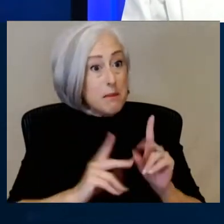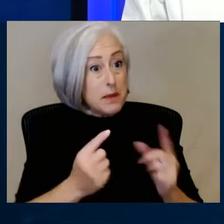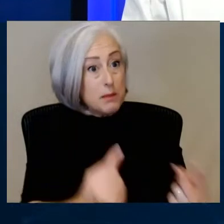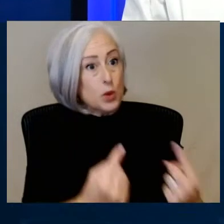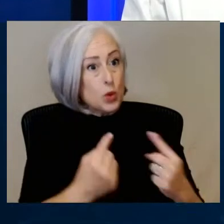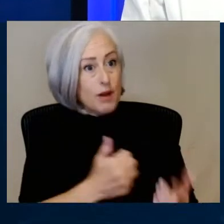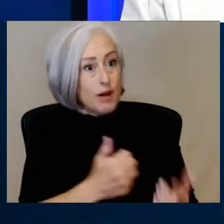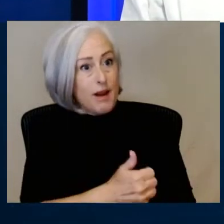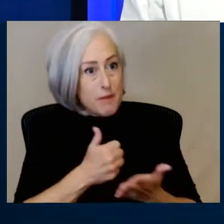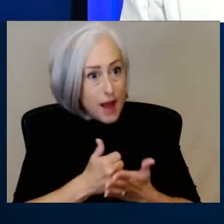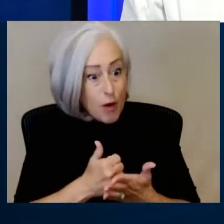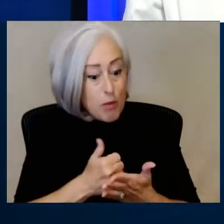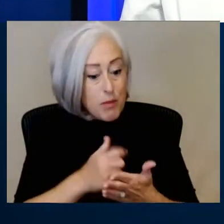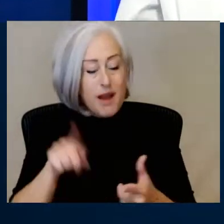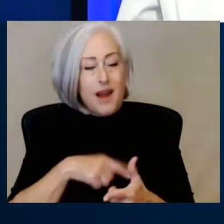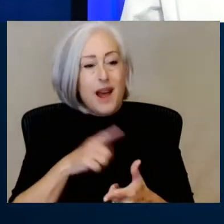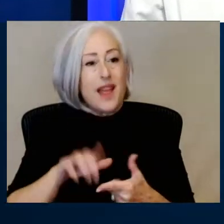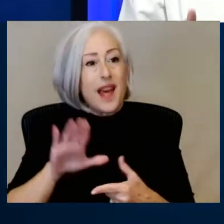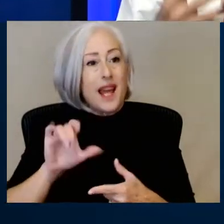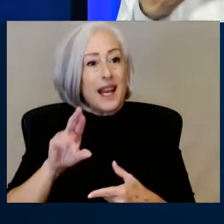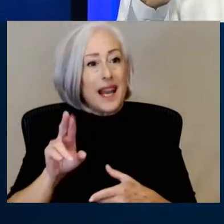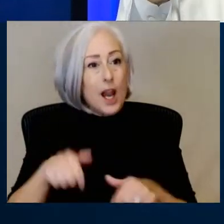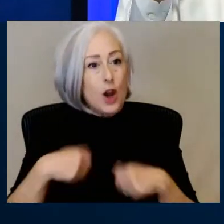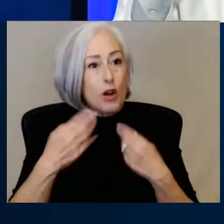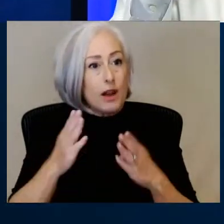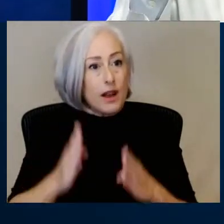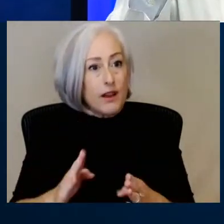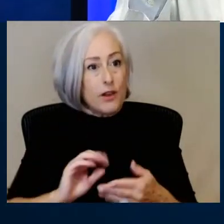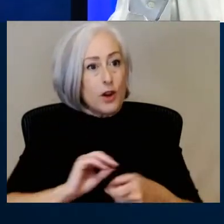COVID, then they couldn't come in, and that the whole thing.